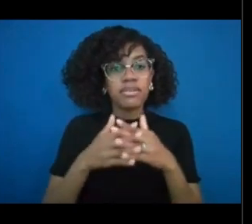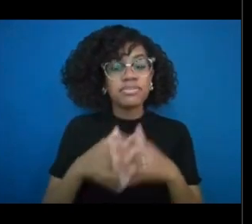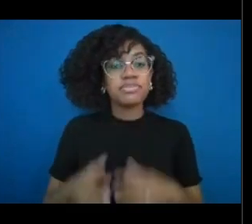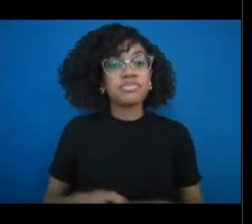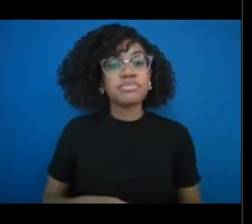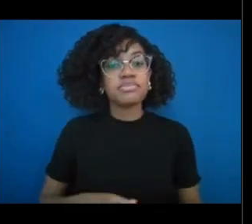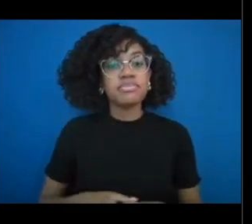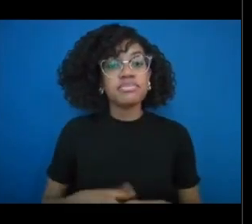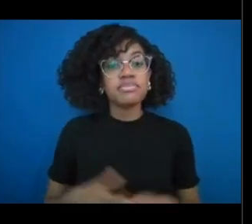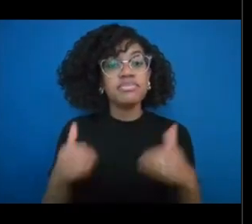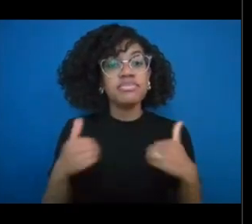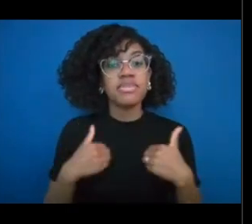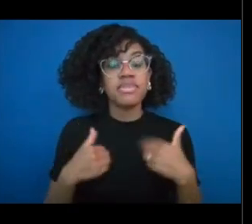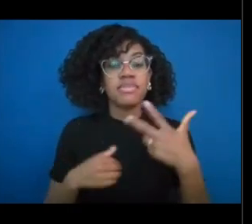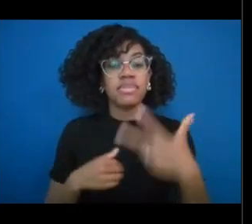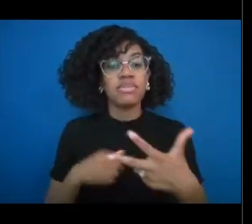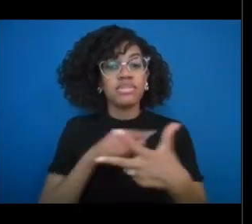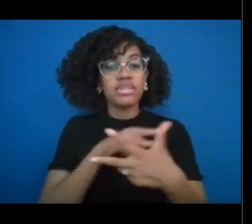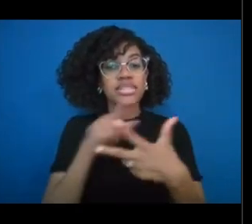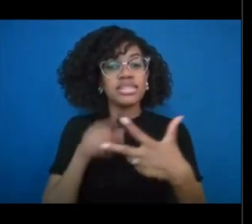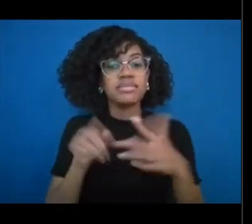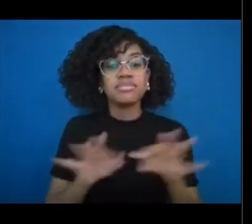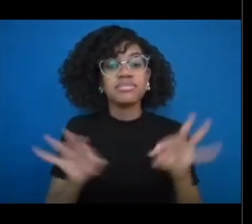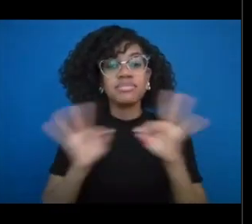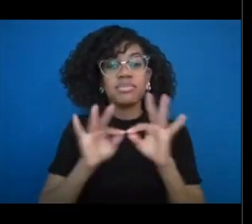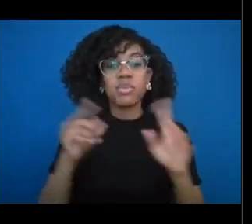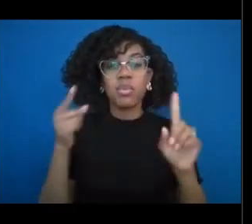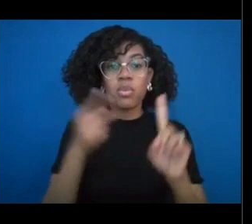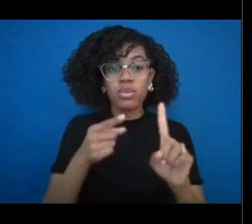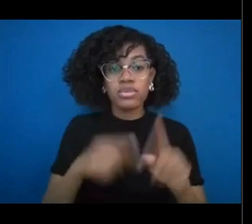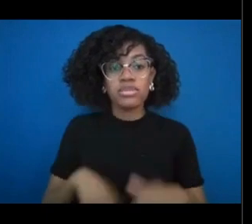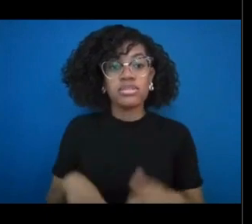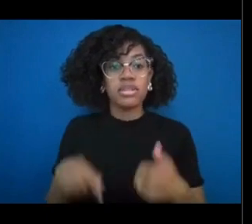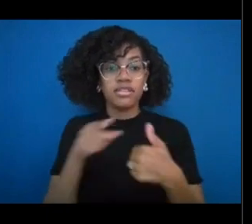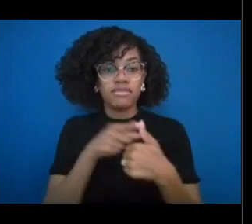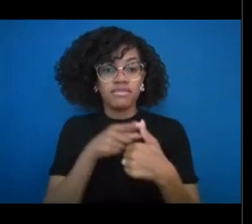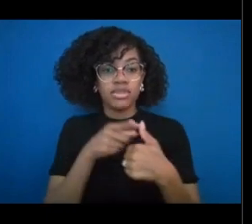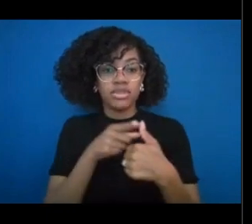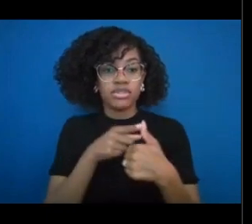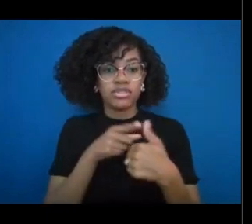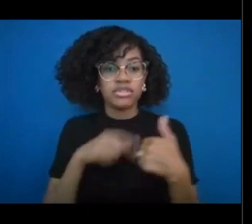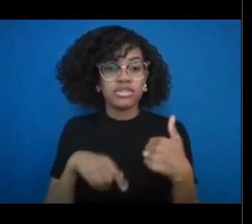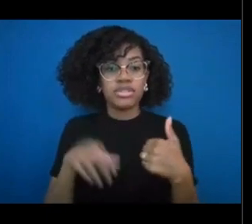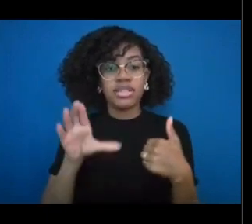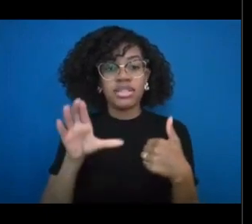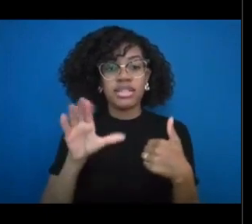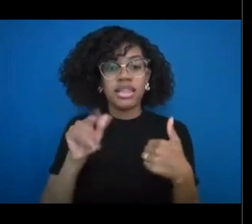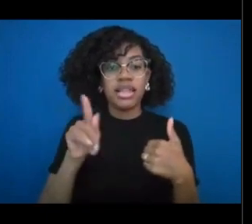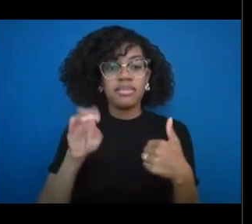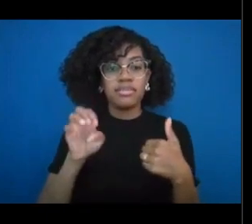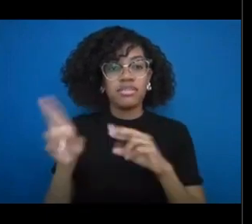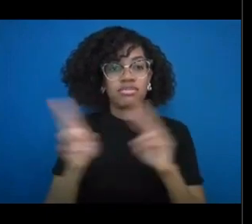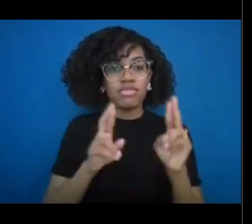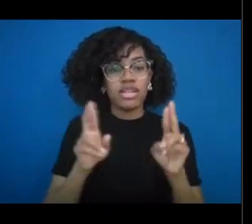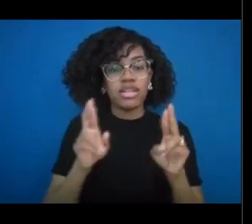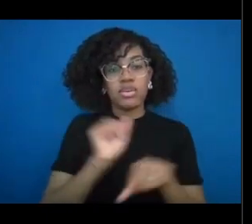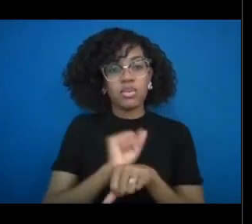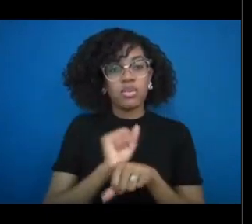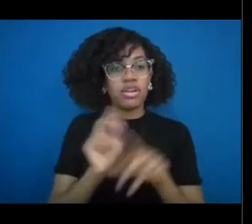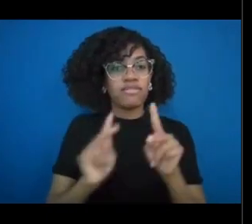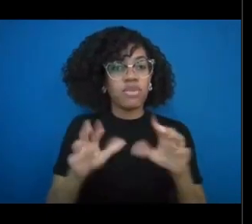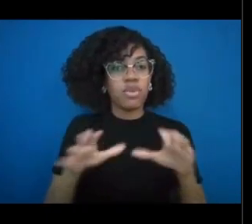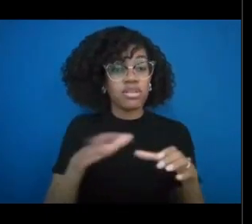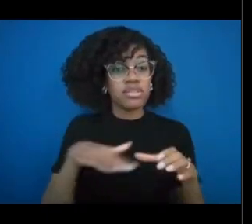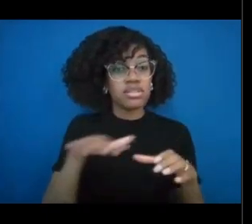with three key goals. The first, and the one that the Climate Ready Workforce competition addresses, is to help